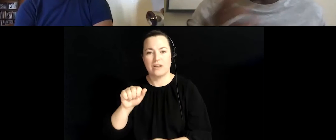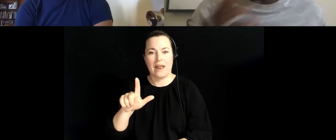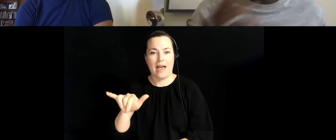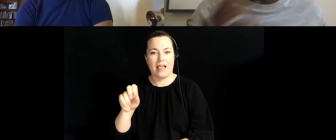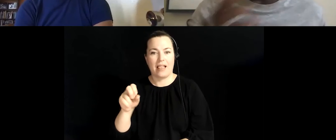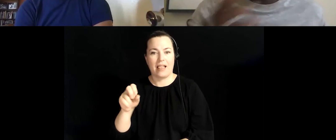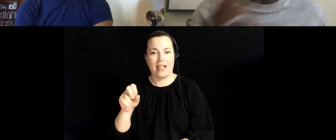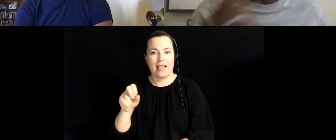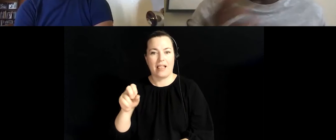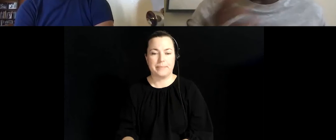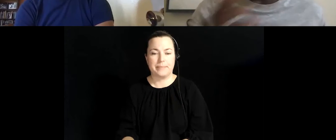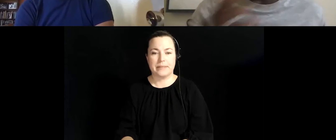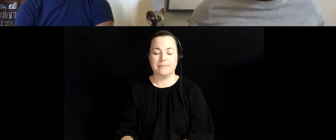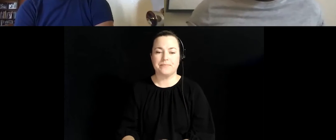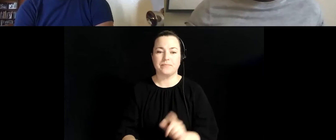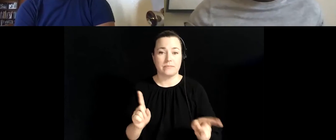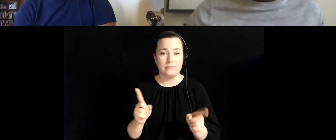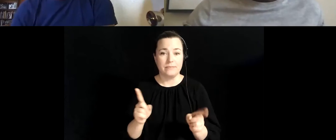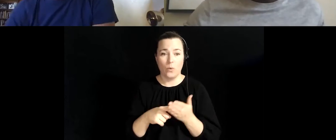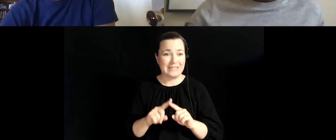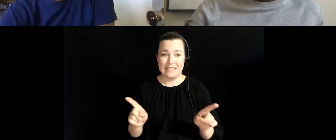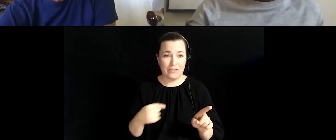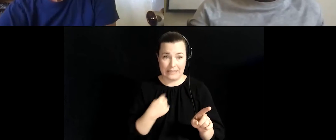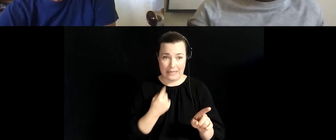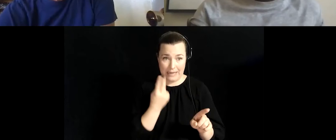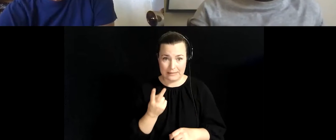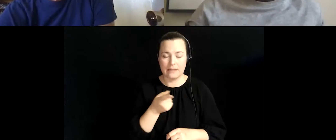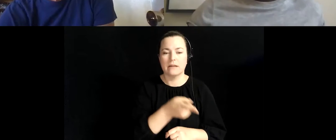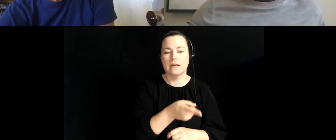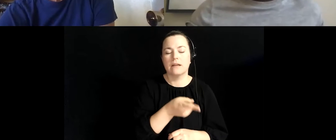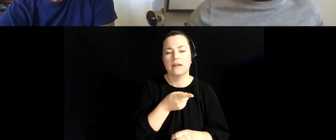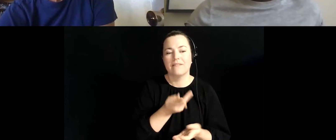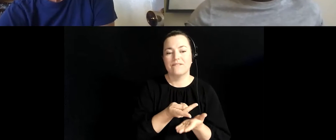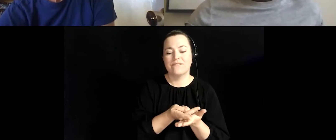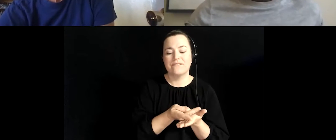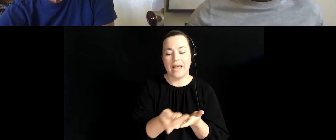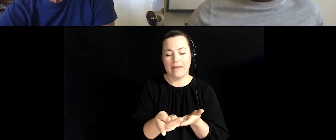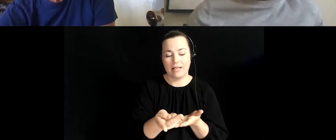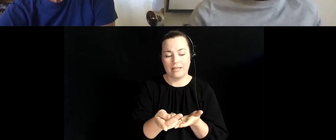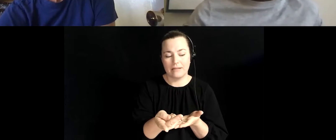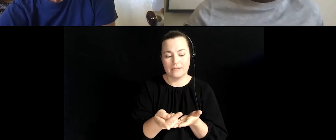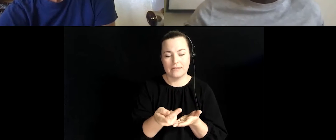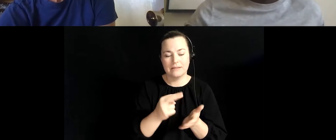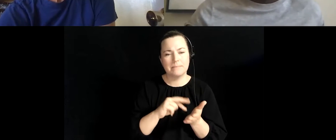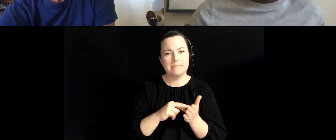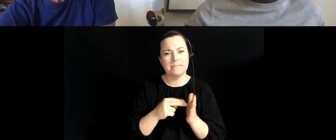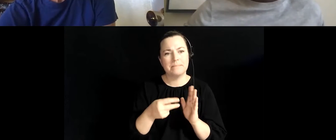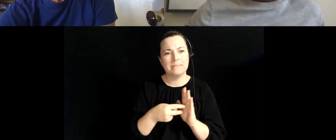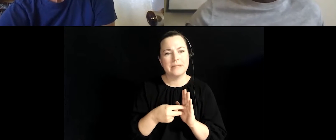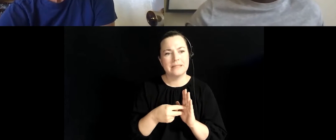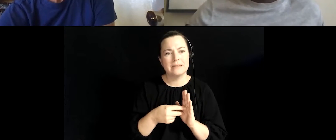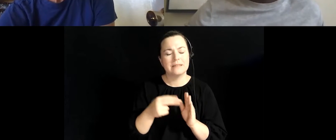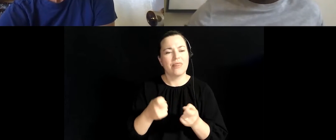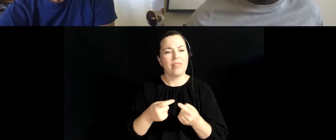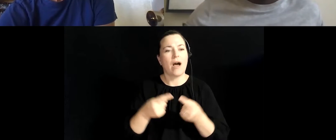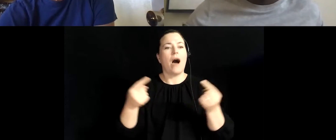I see is that failed means the opposite of what Jess just brought up, which